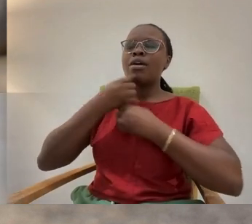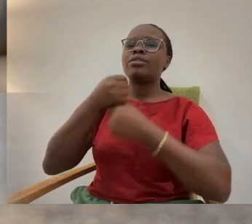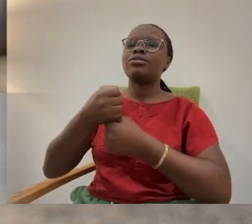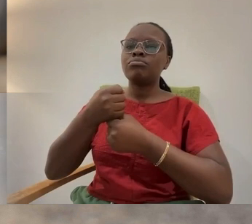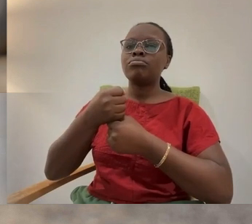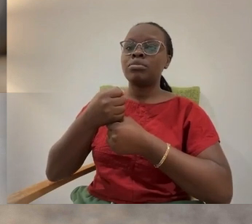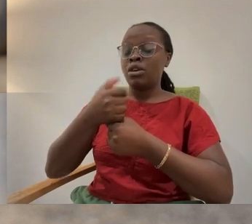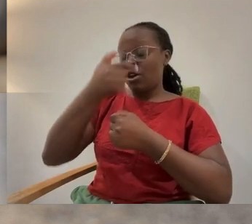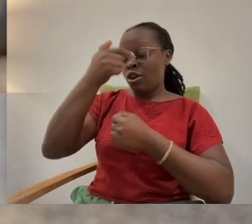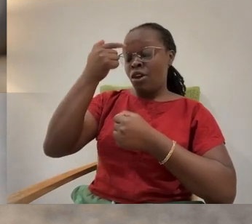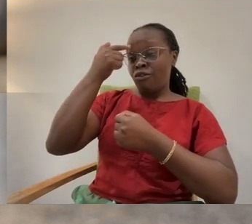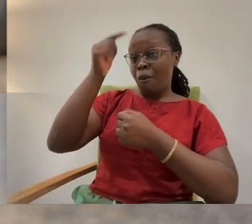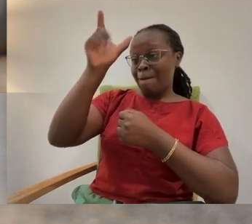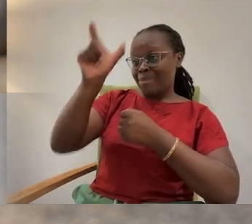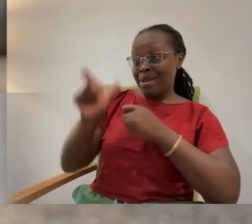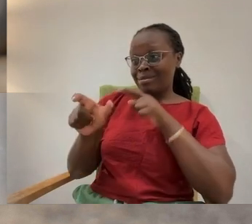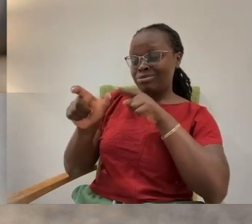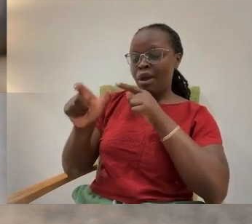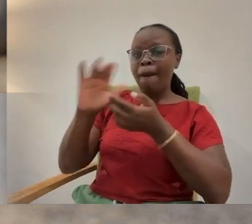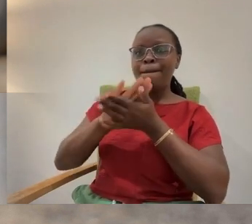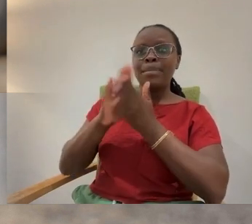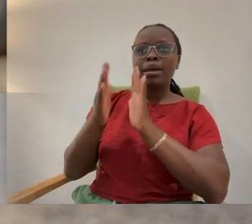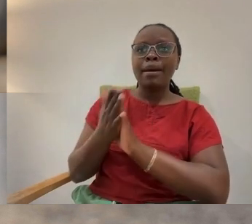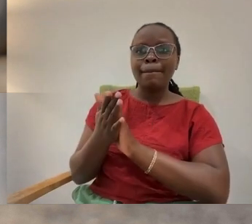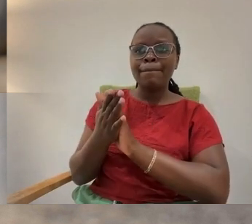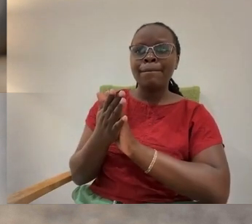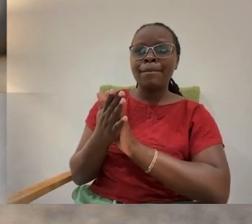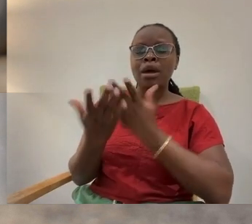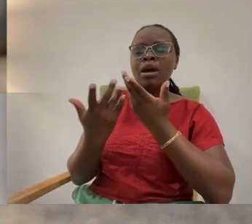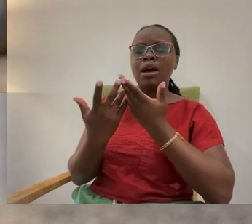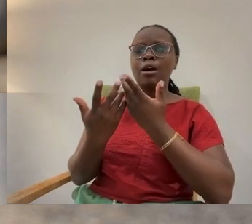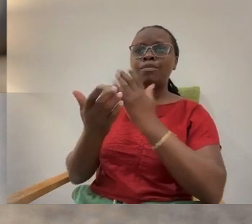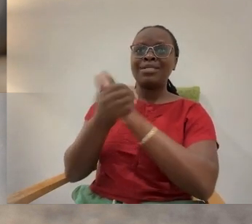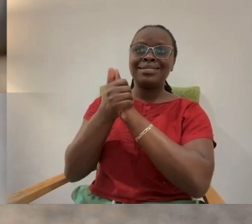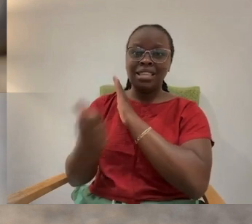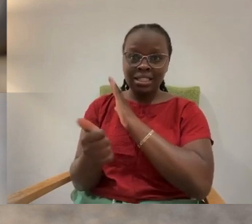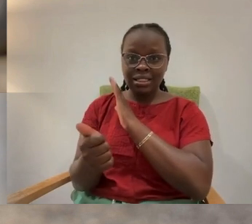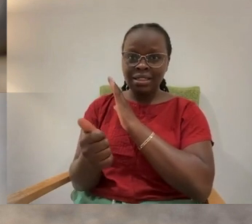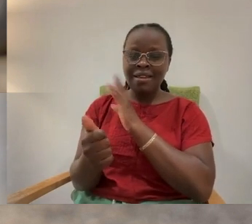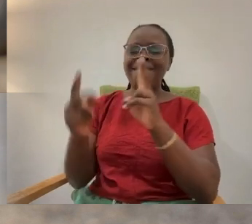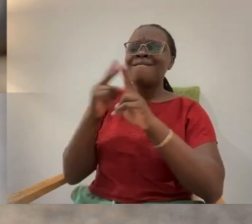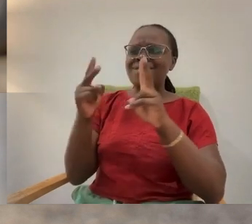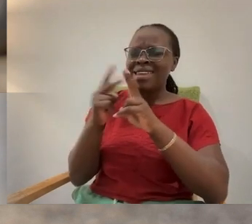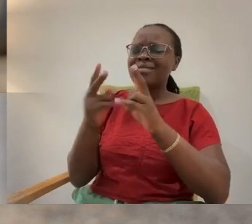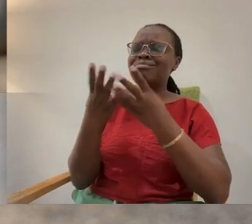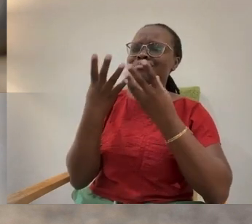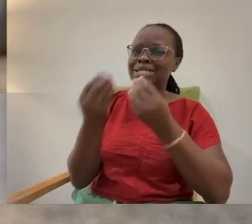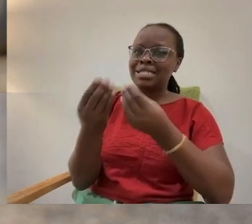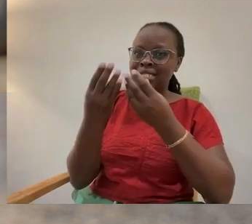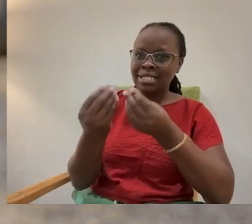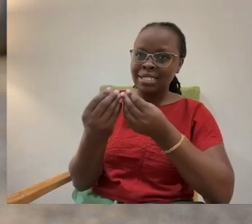for you to become learn the skill. It becomes very easy, and